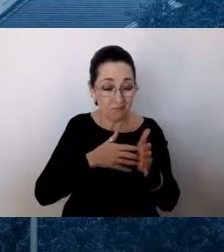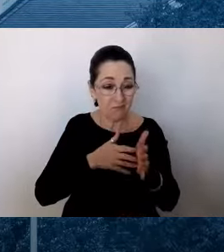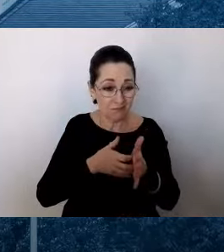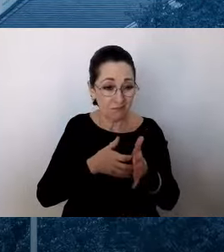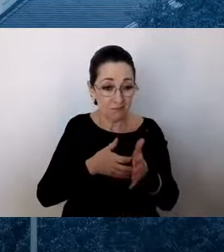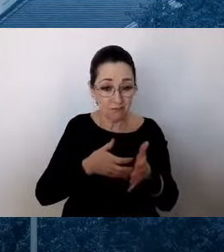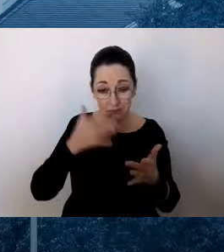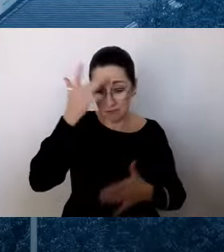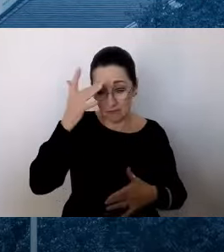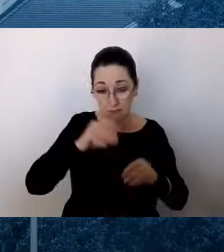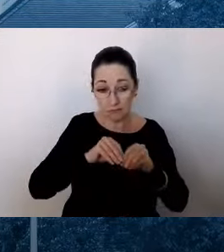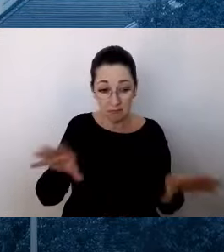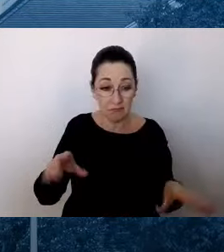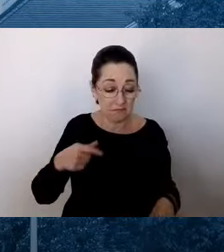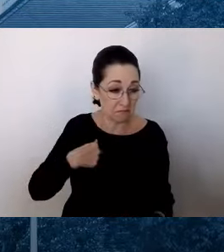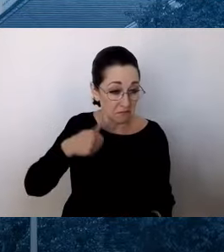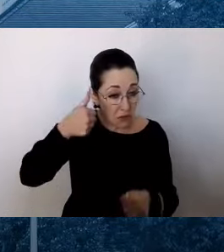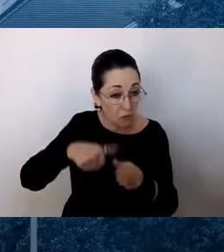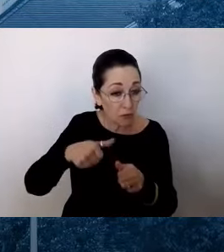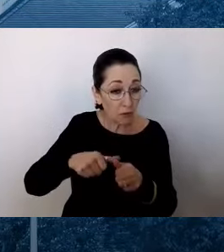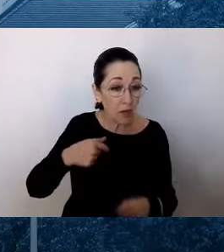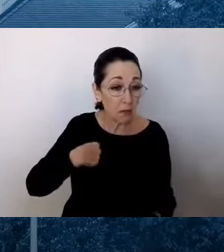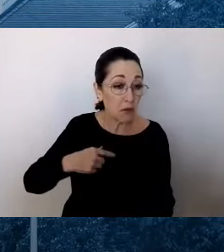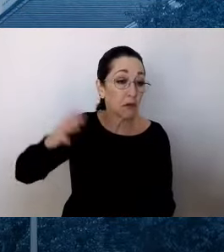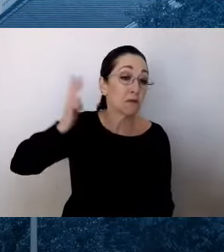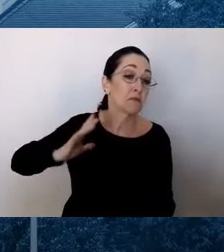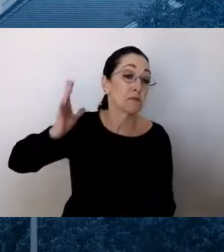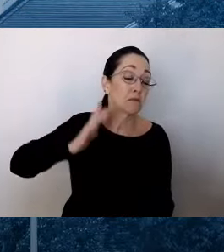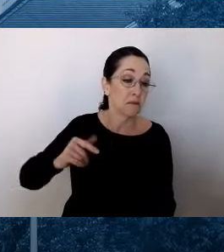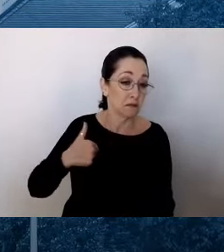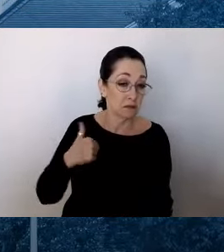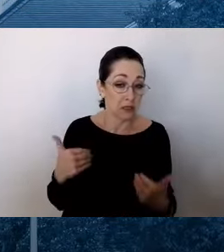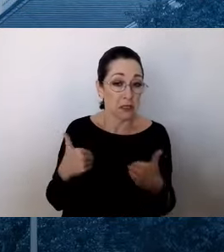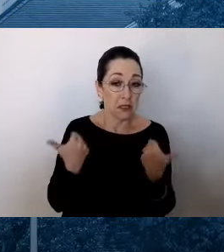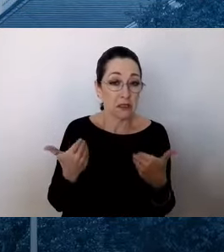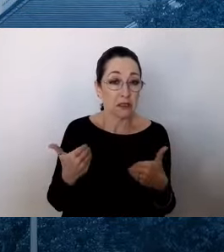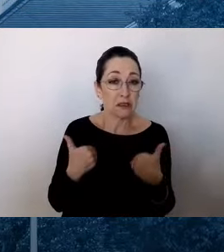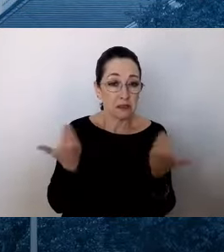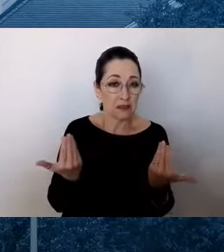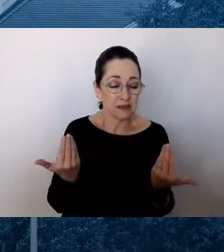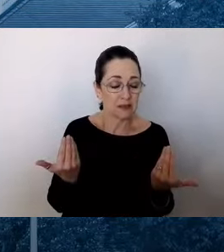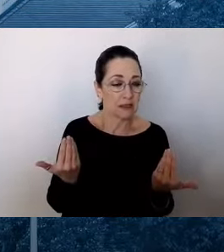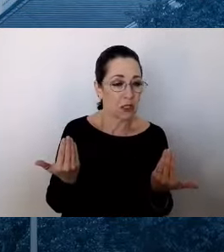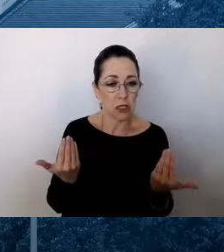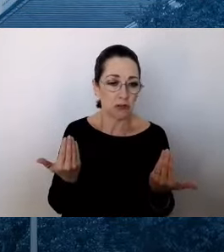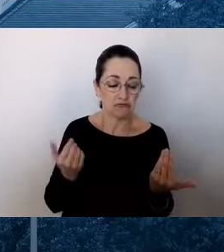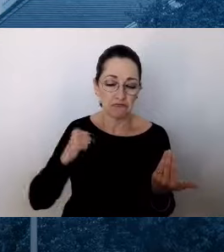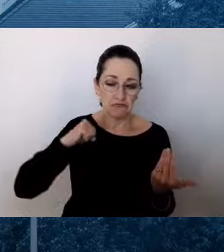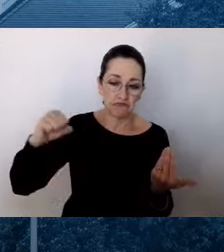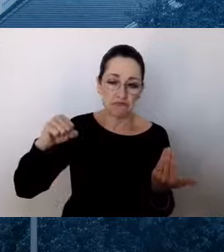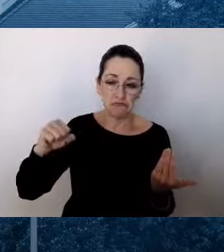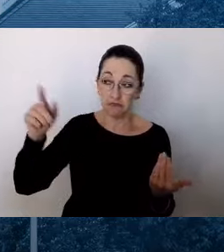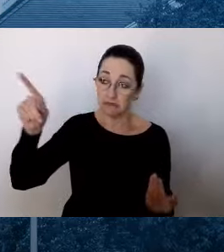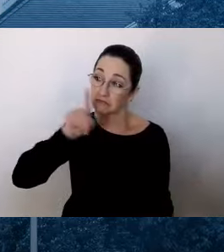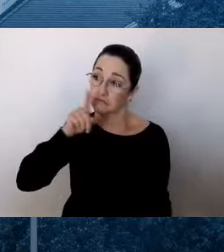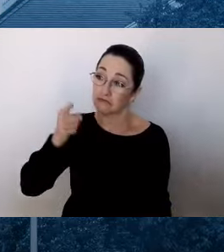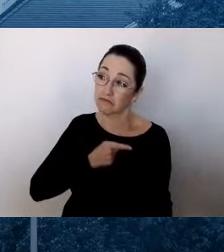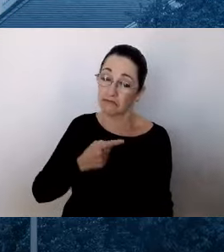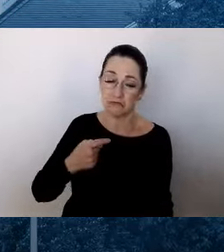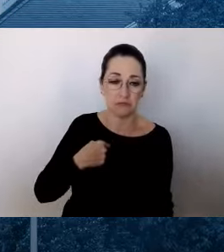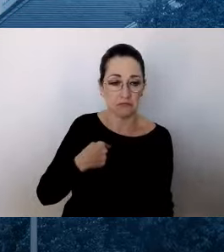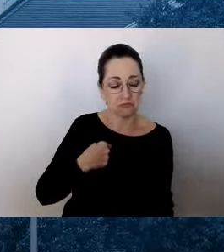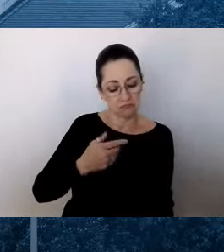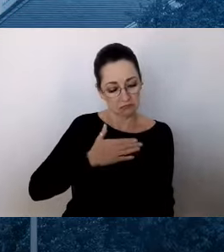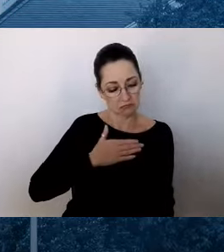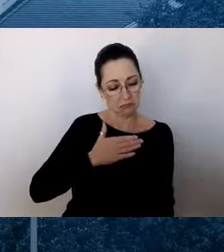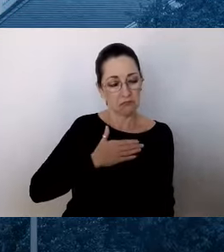I was a young adult at one point in time too, and nobody likes to be told what to do. And we feel like we're